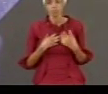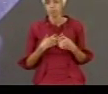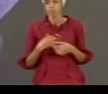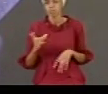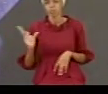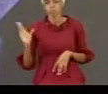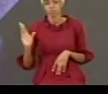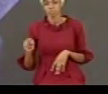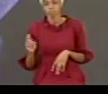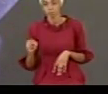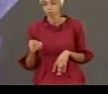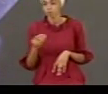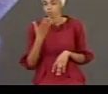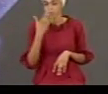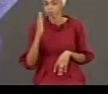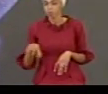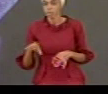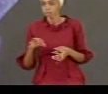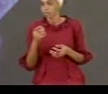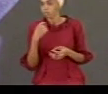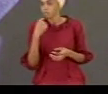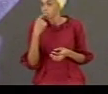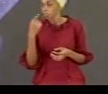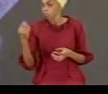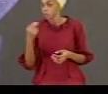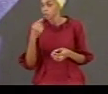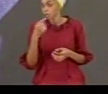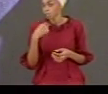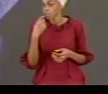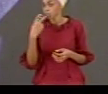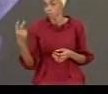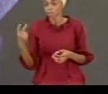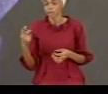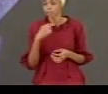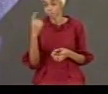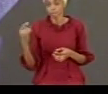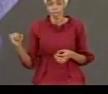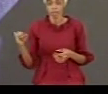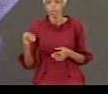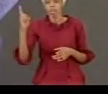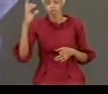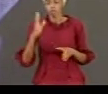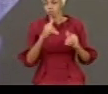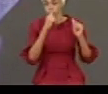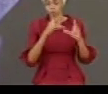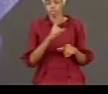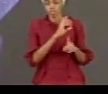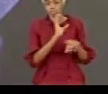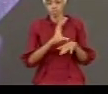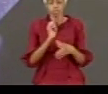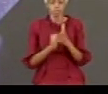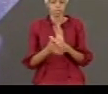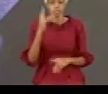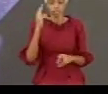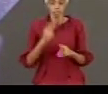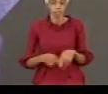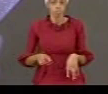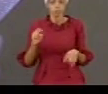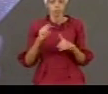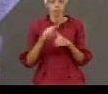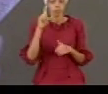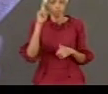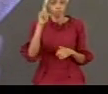no evil speaking. And the Lord will bless His church in Jesus' name. 3 points quickly. Israelite